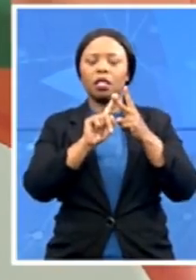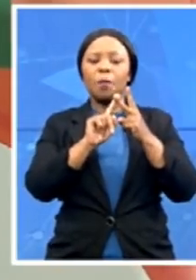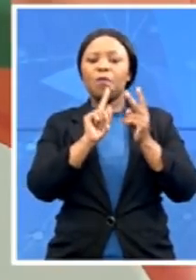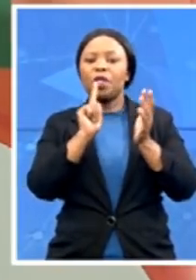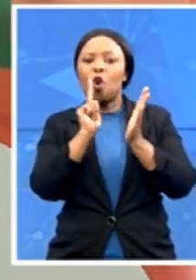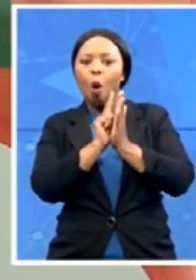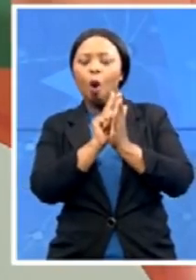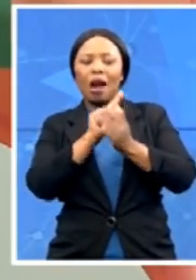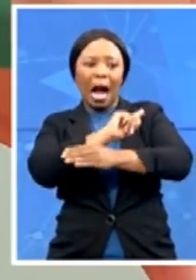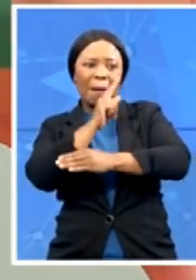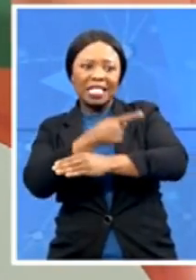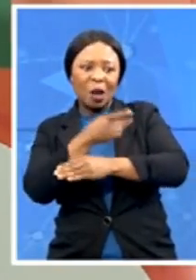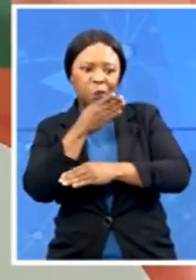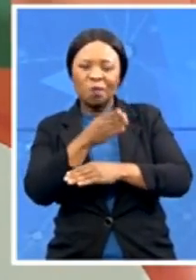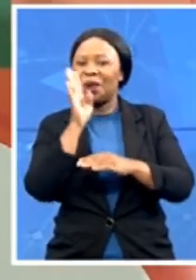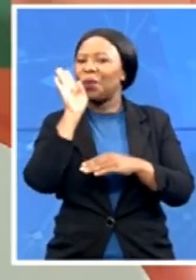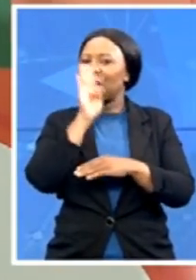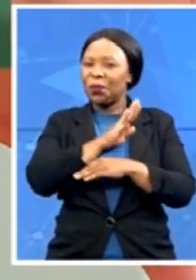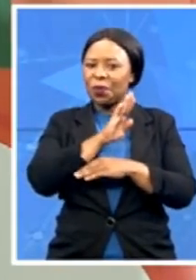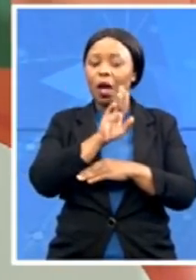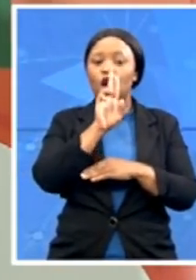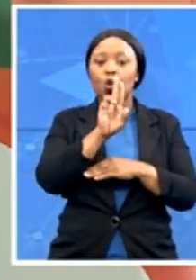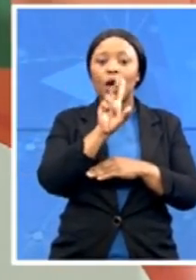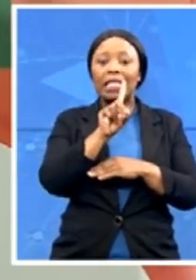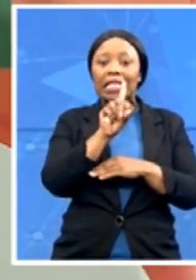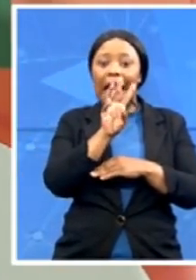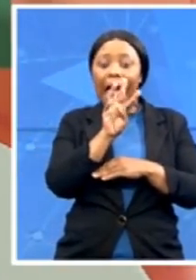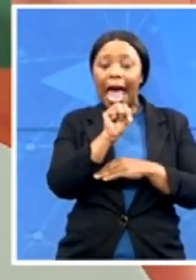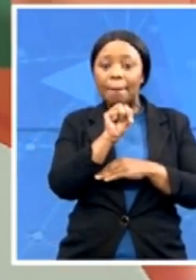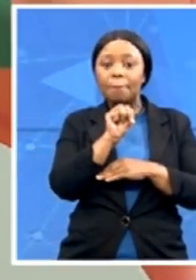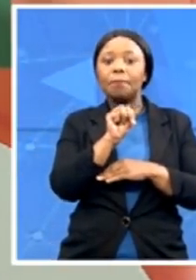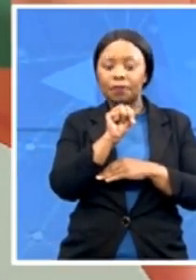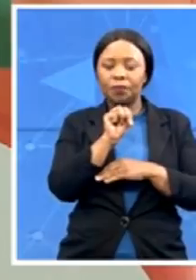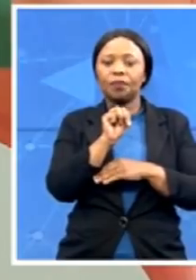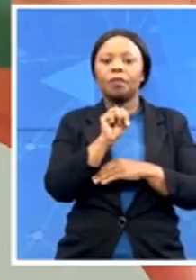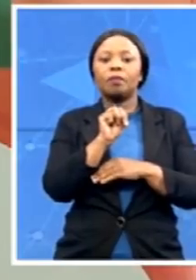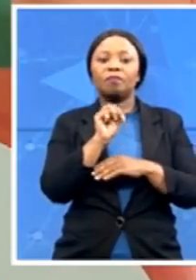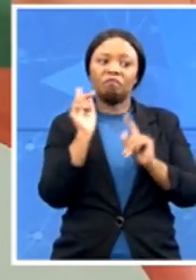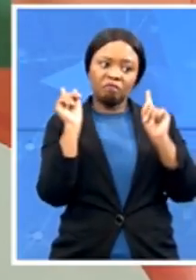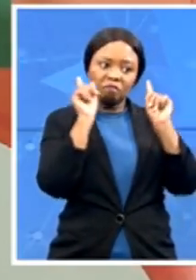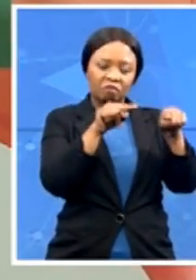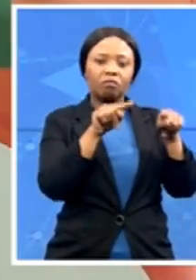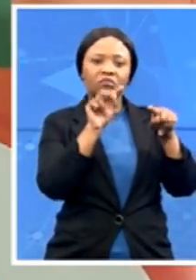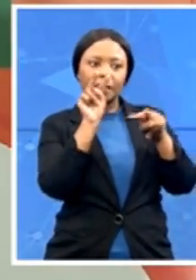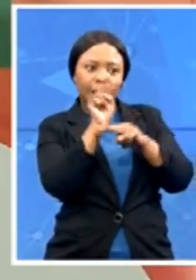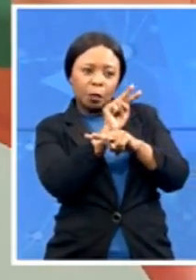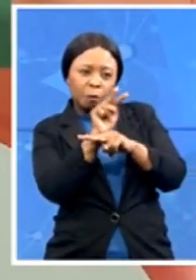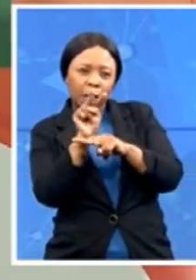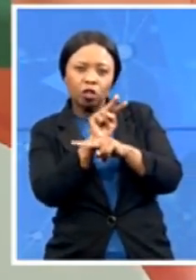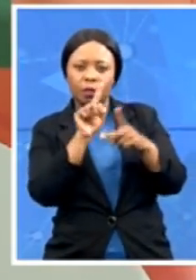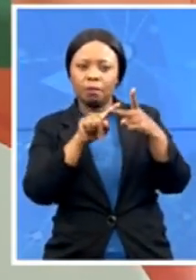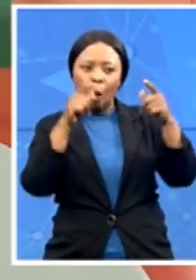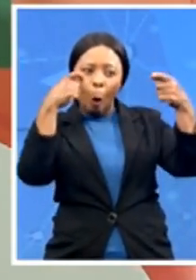UDM municipalities will conduct physical inspections, audits, and inventories